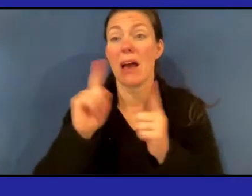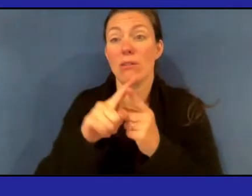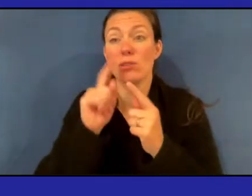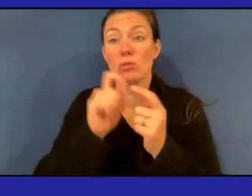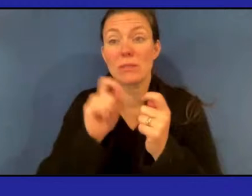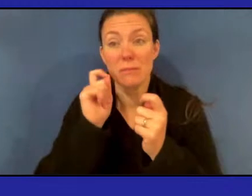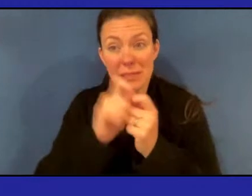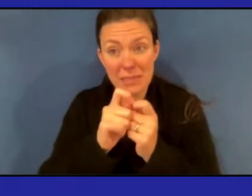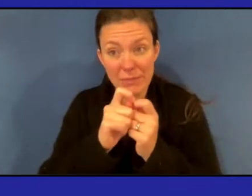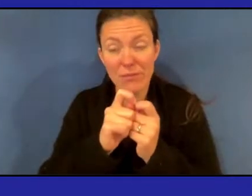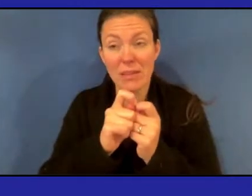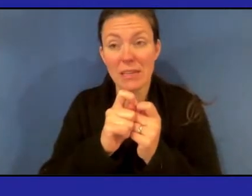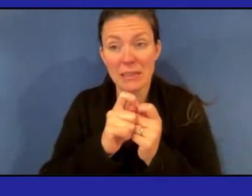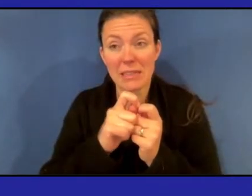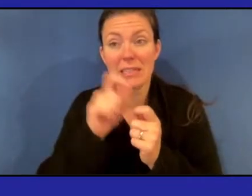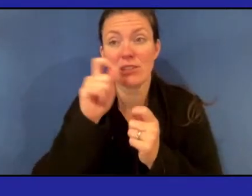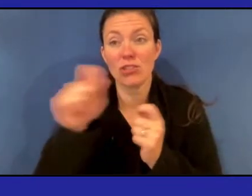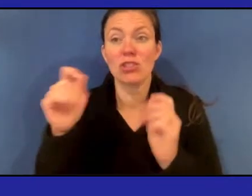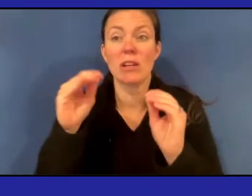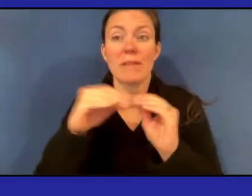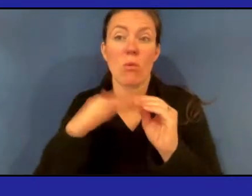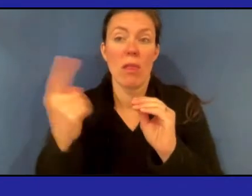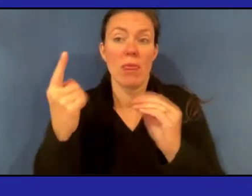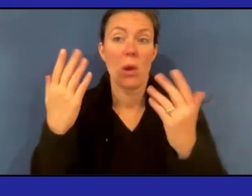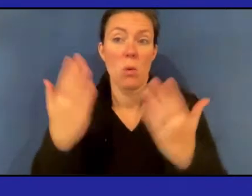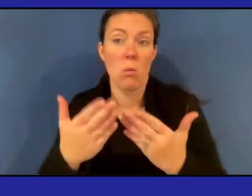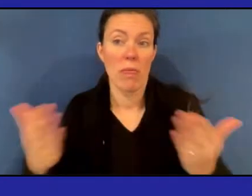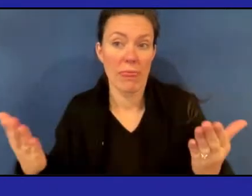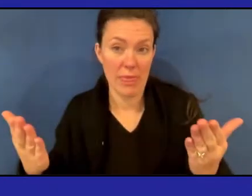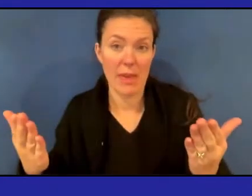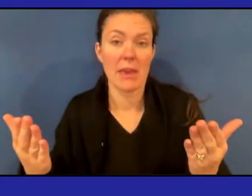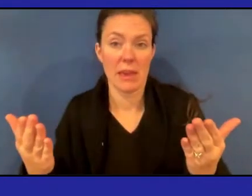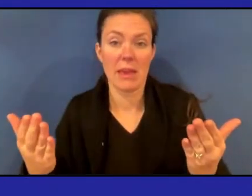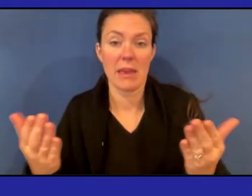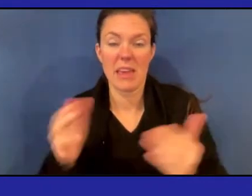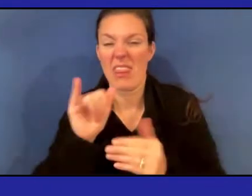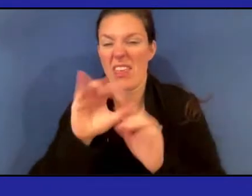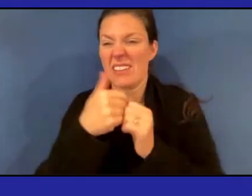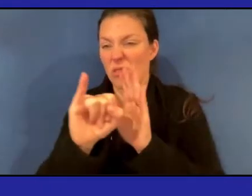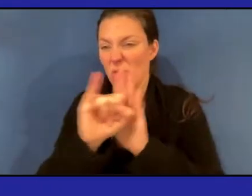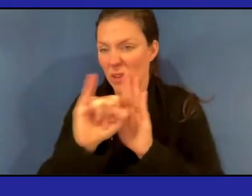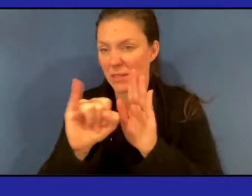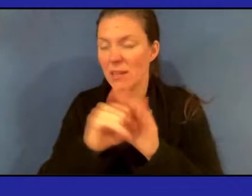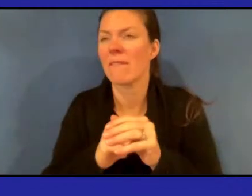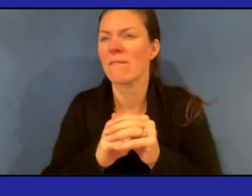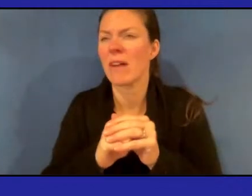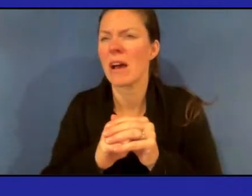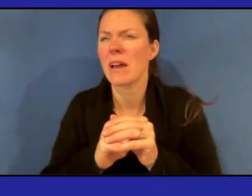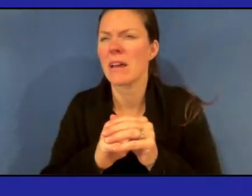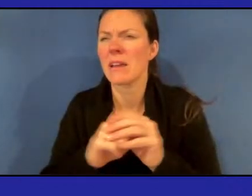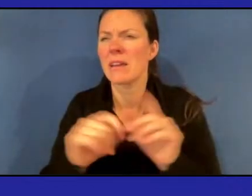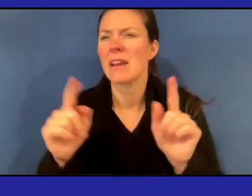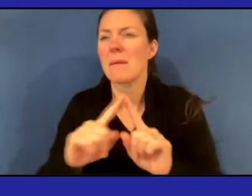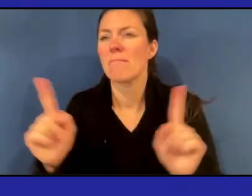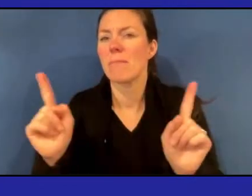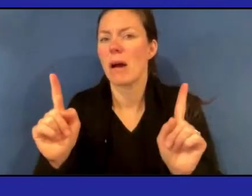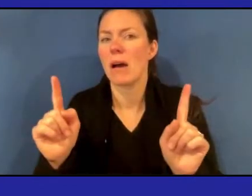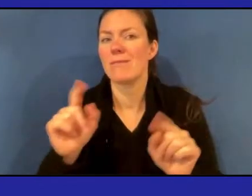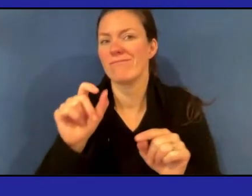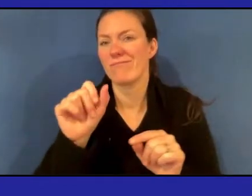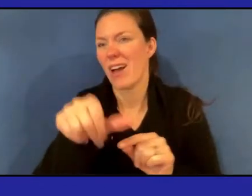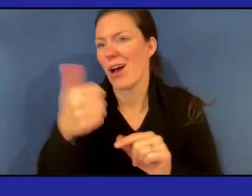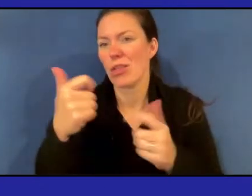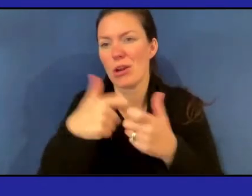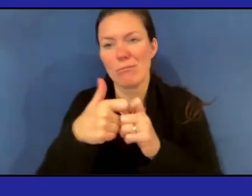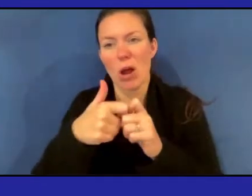specifically check more than one thing that you are, if that's how you identify. But that's yet another problem that will get